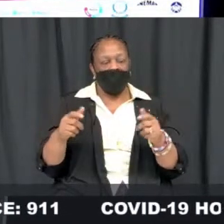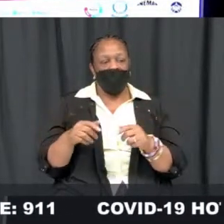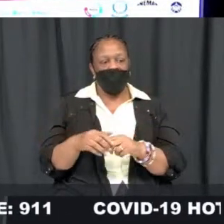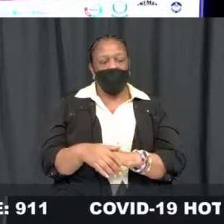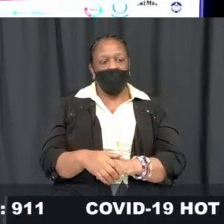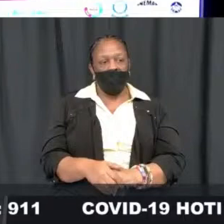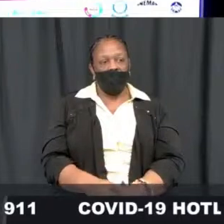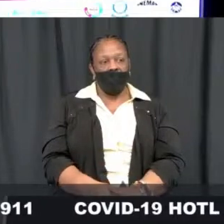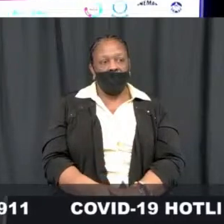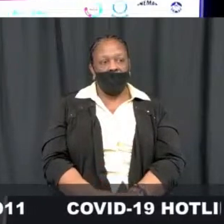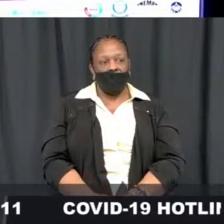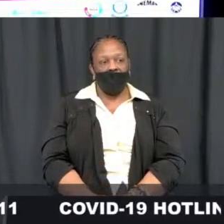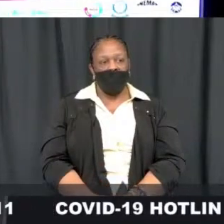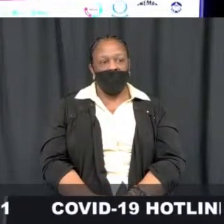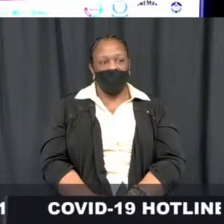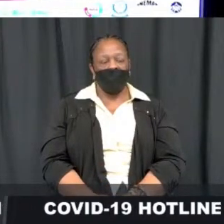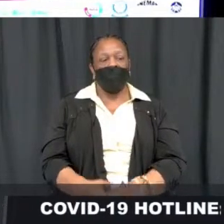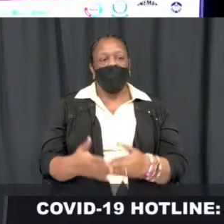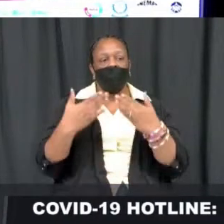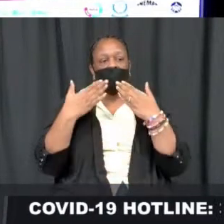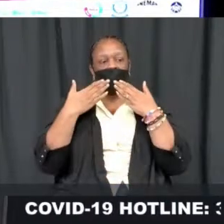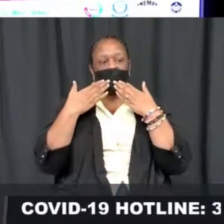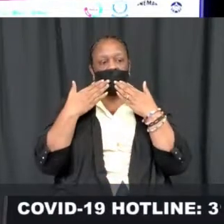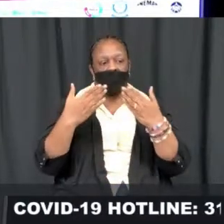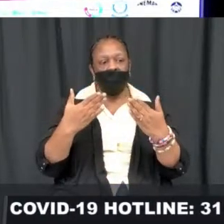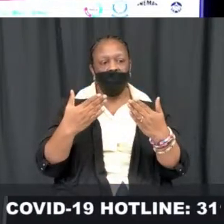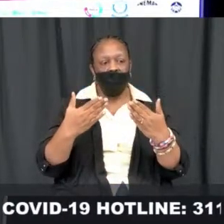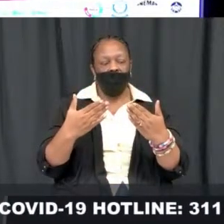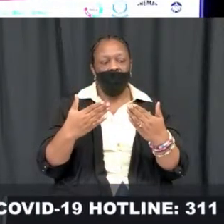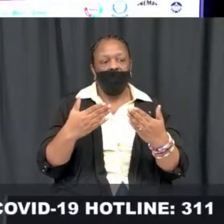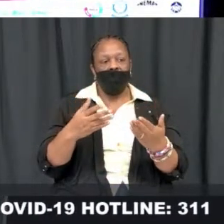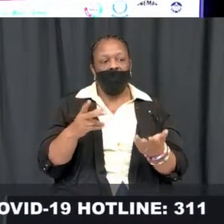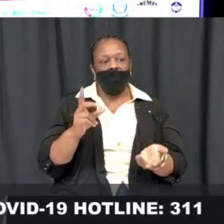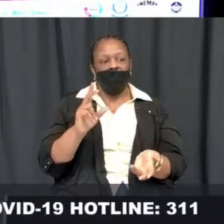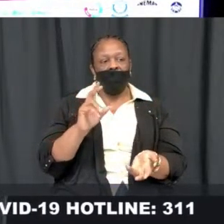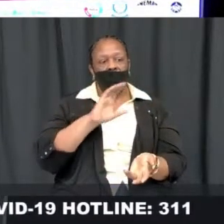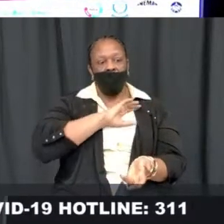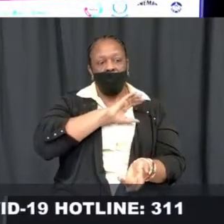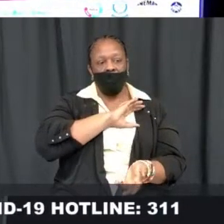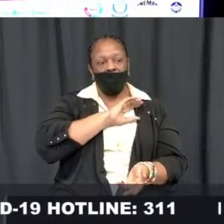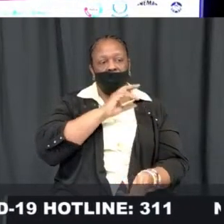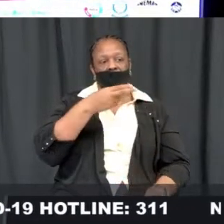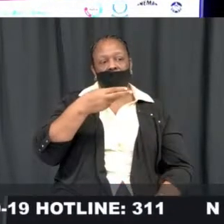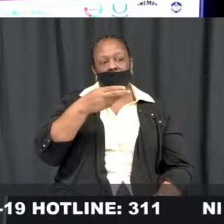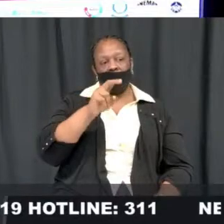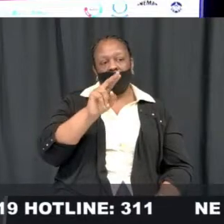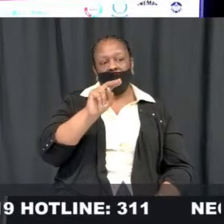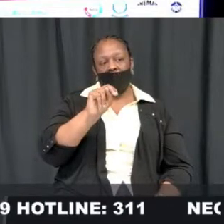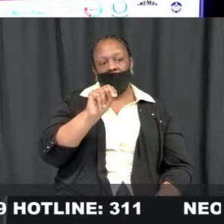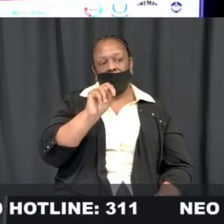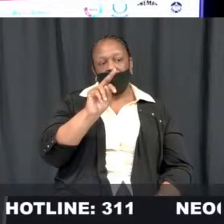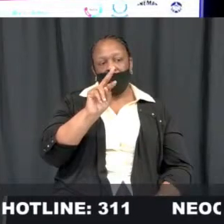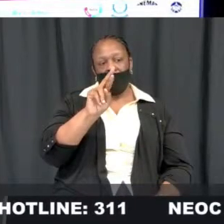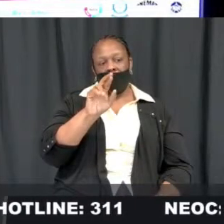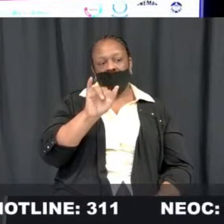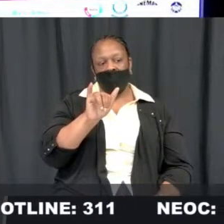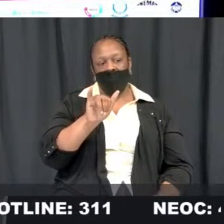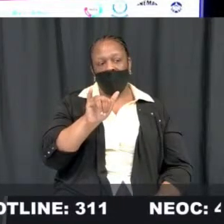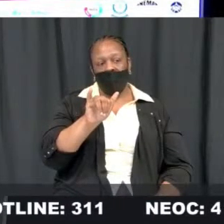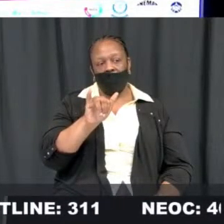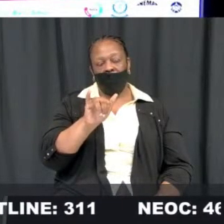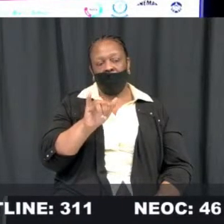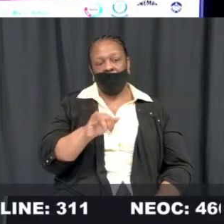sign language. I thank our Superintendent of Police, the